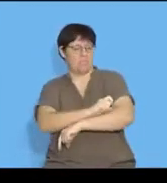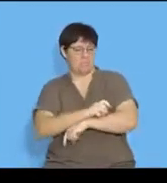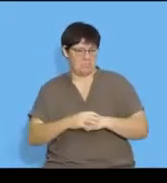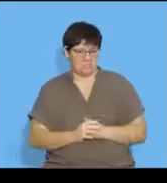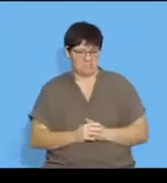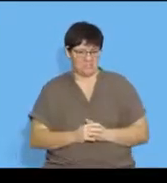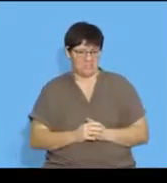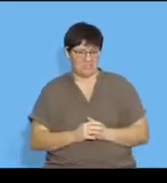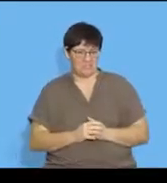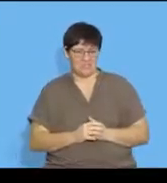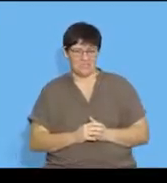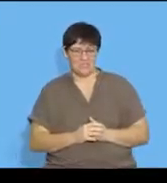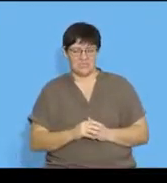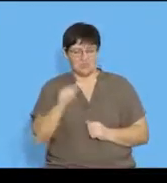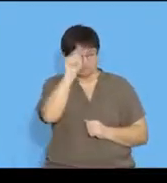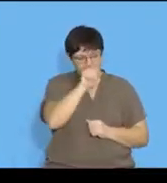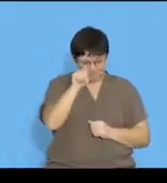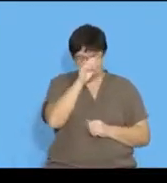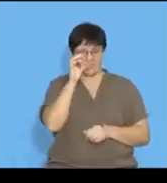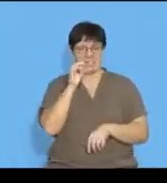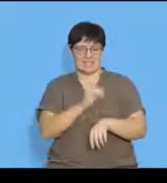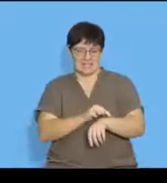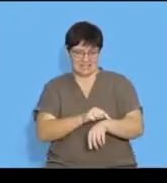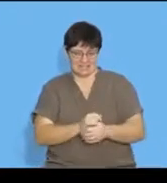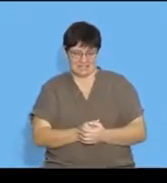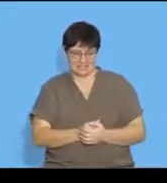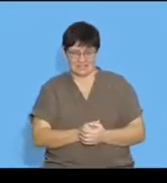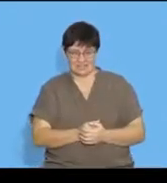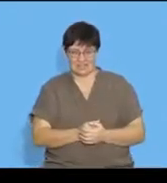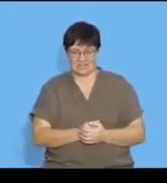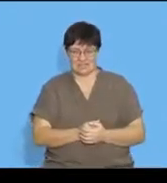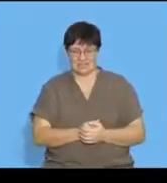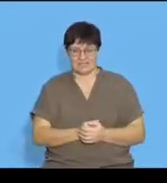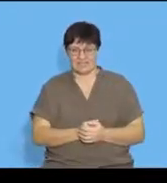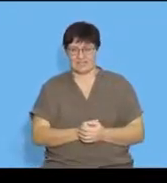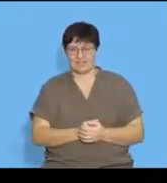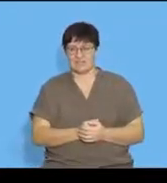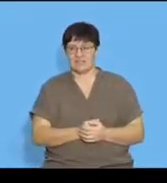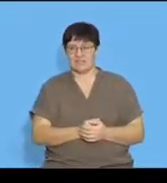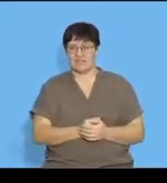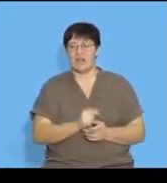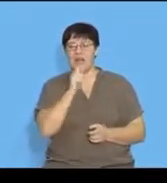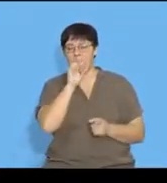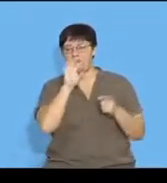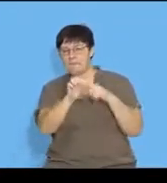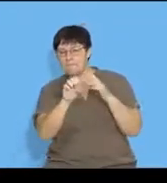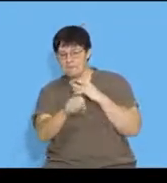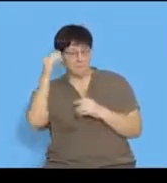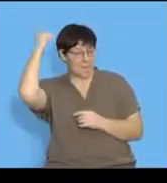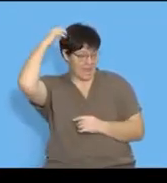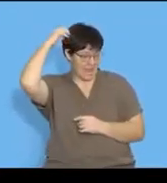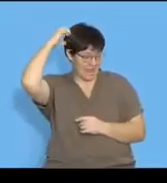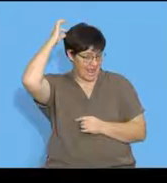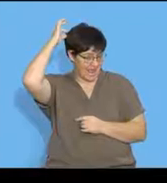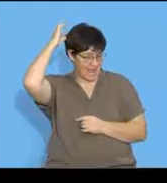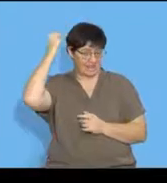round structure on your skin, okay, and it looks like this. Very often, you can get it in your hair, all